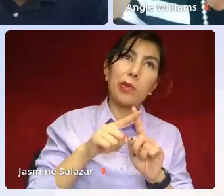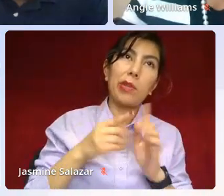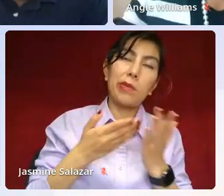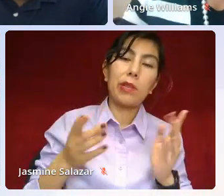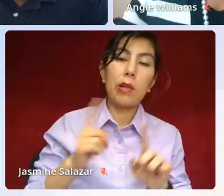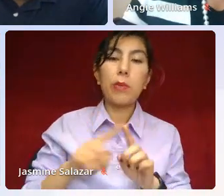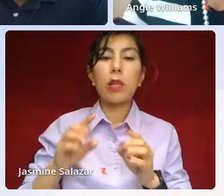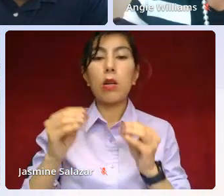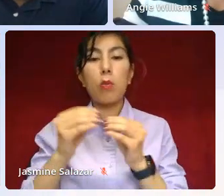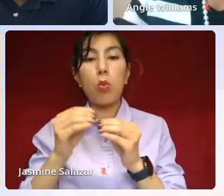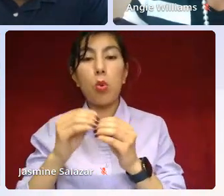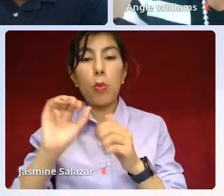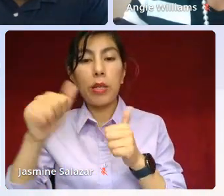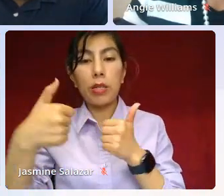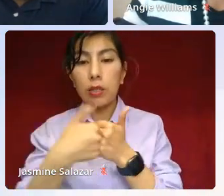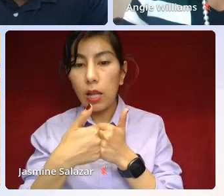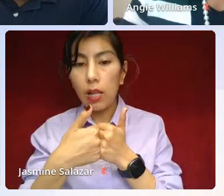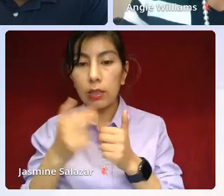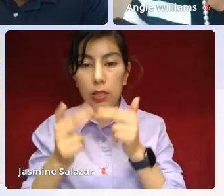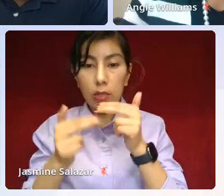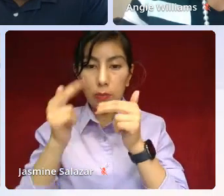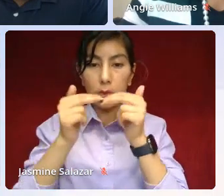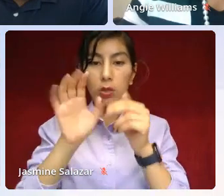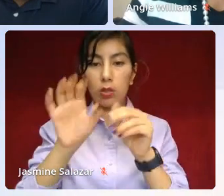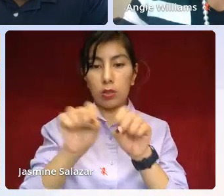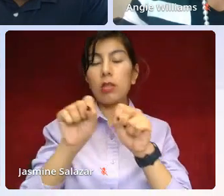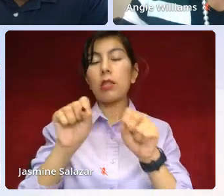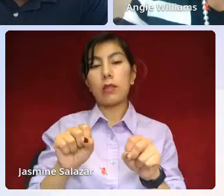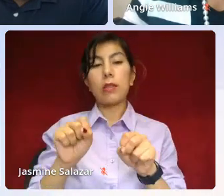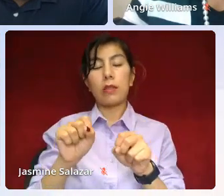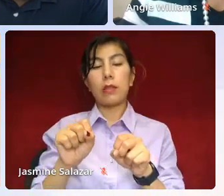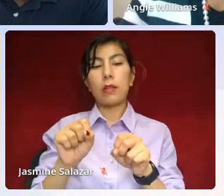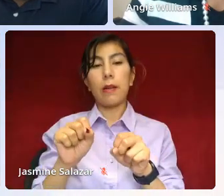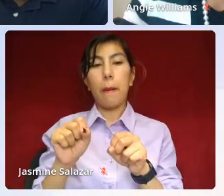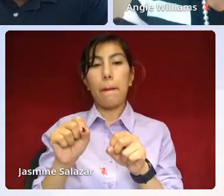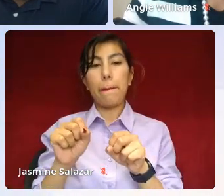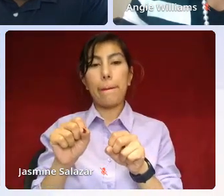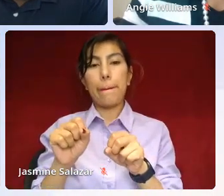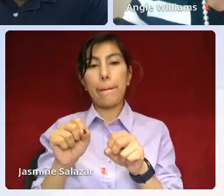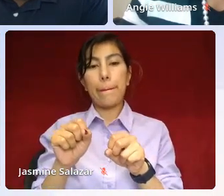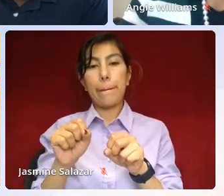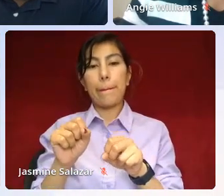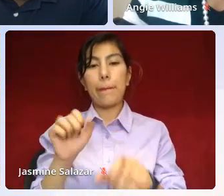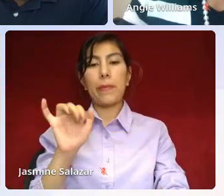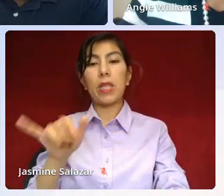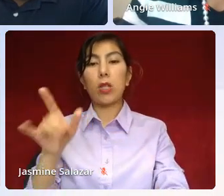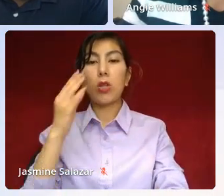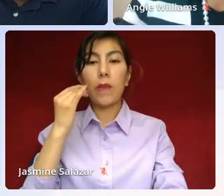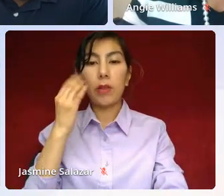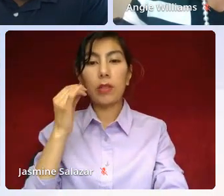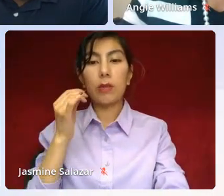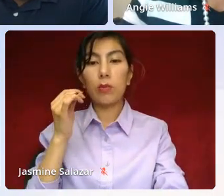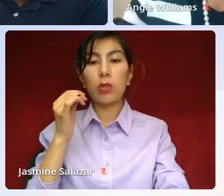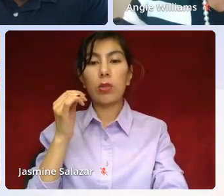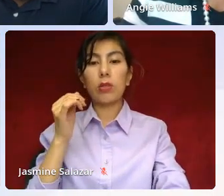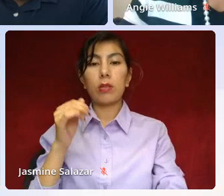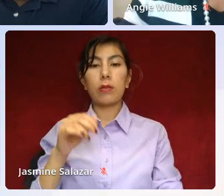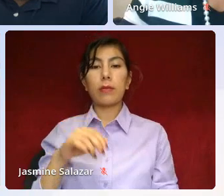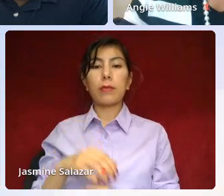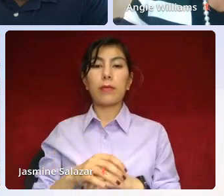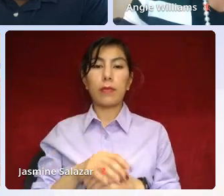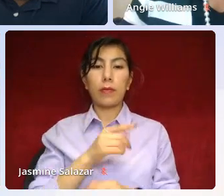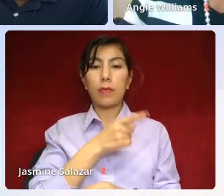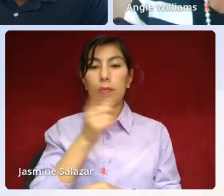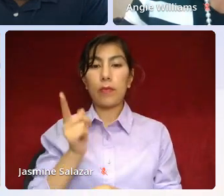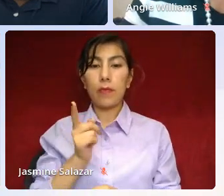of the challenges in building your system um, that you've experienced, Raquel, Brandon, and Angie. Obviously, I'll come back to